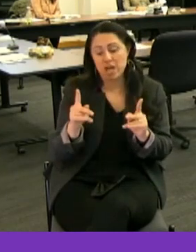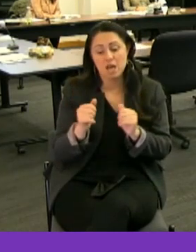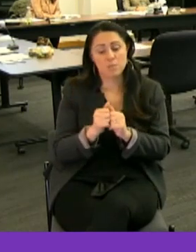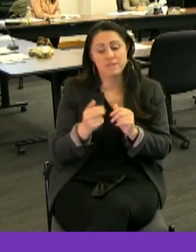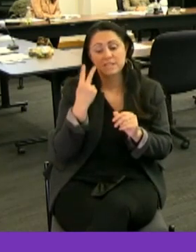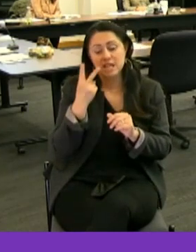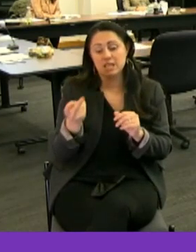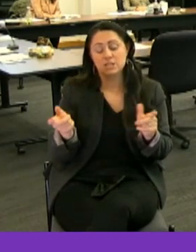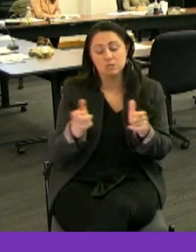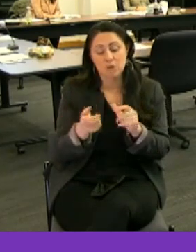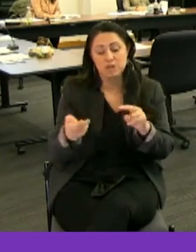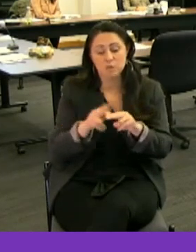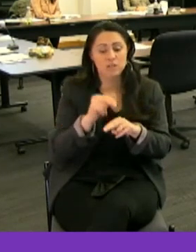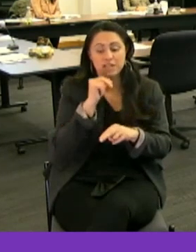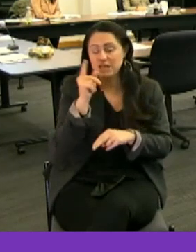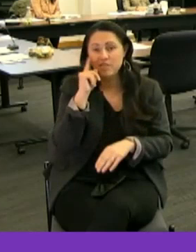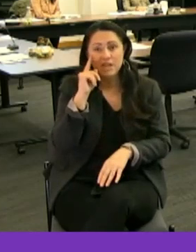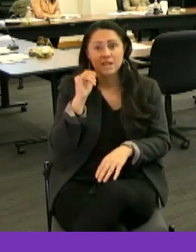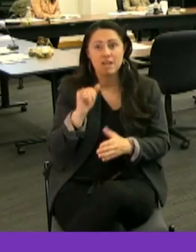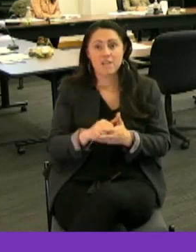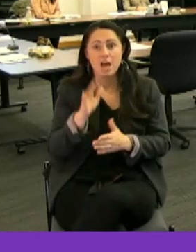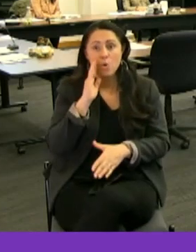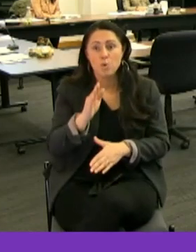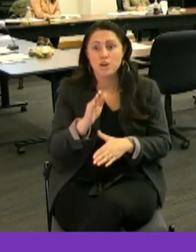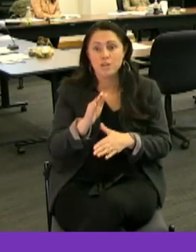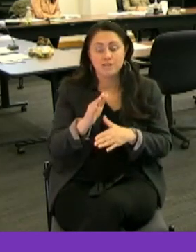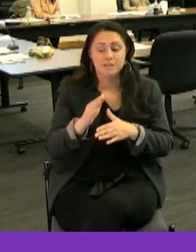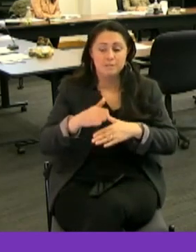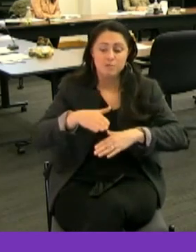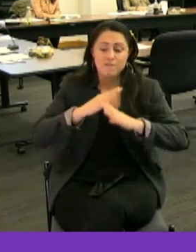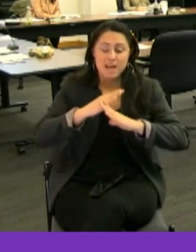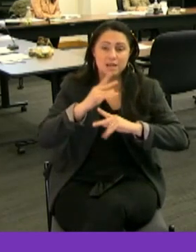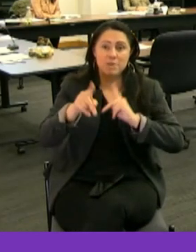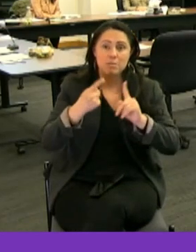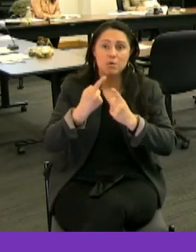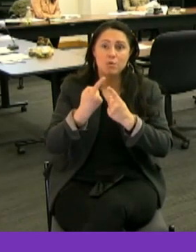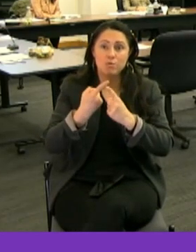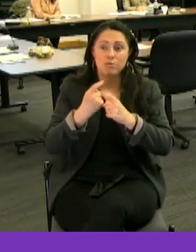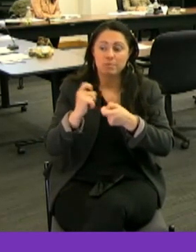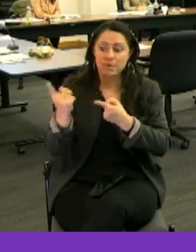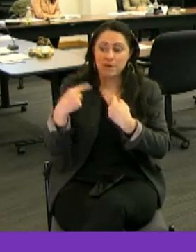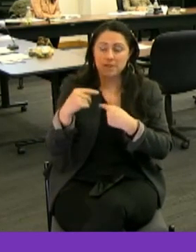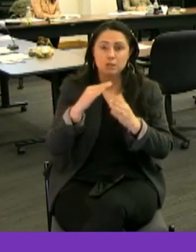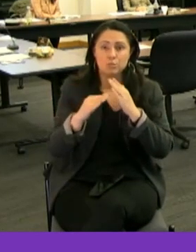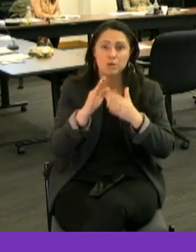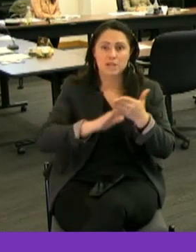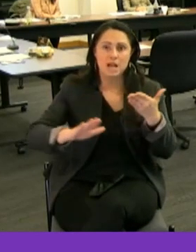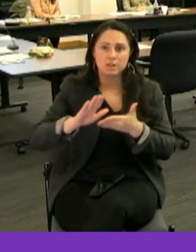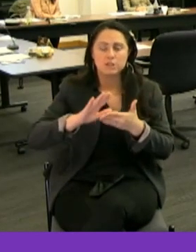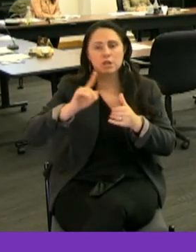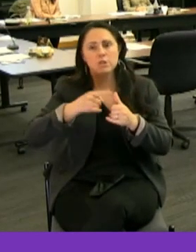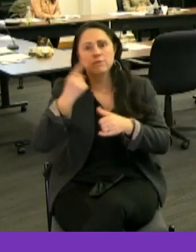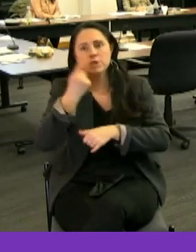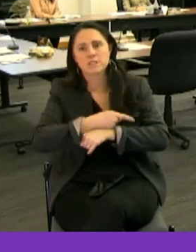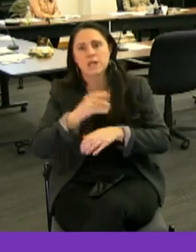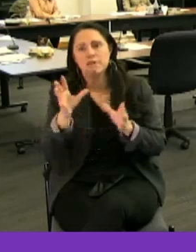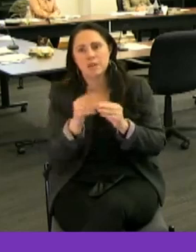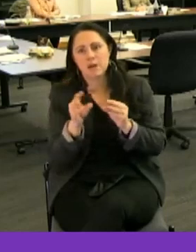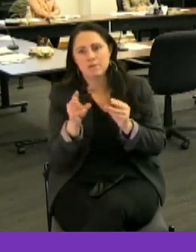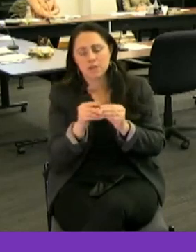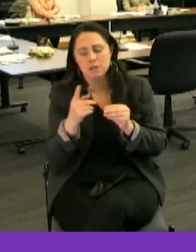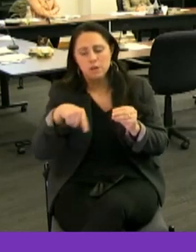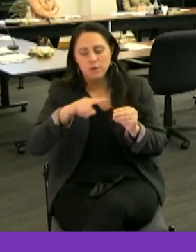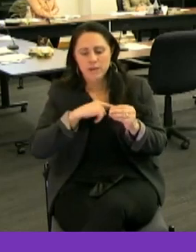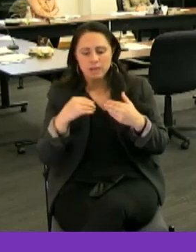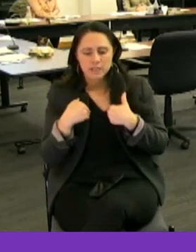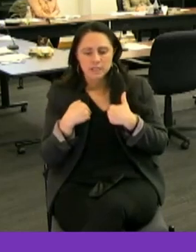small increase. They didn't think that would deter people from coming to the community colleges. On the first day of the conference,